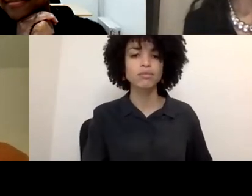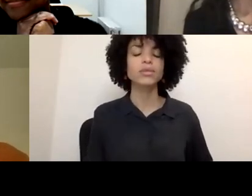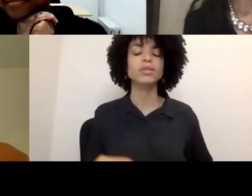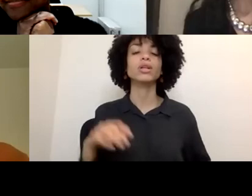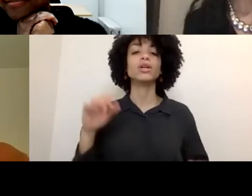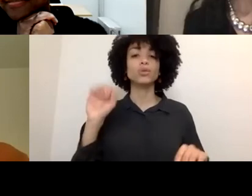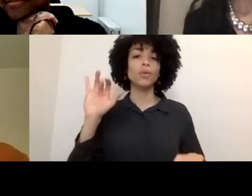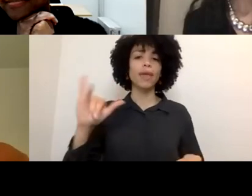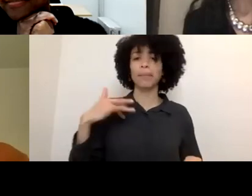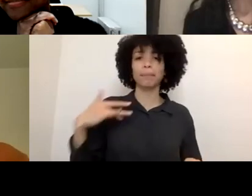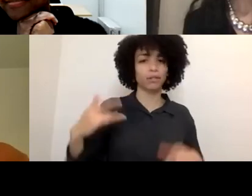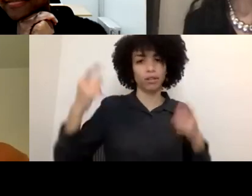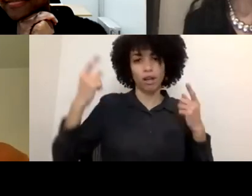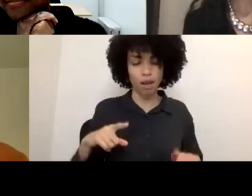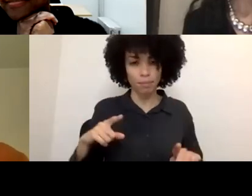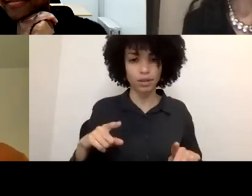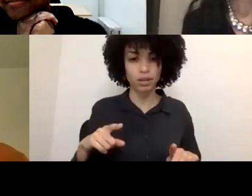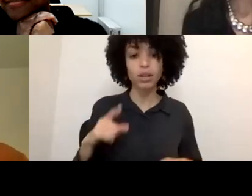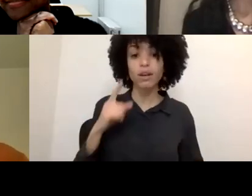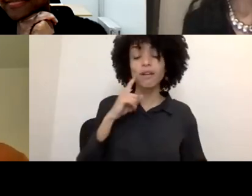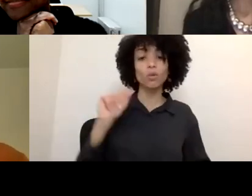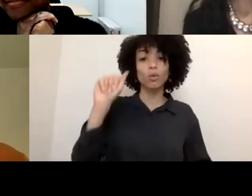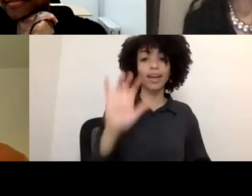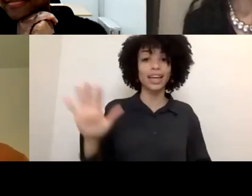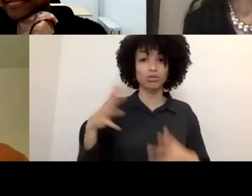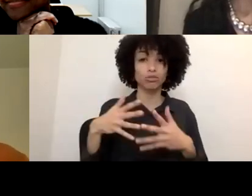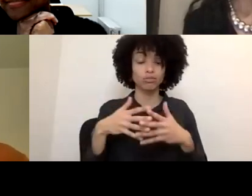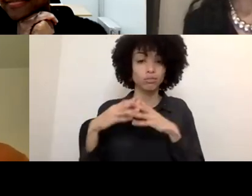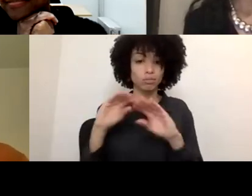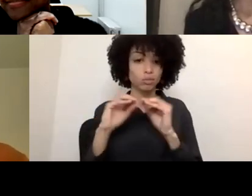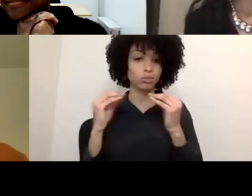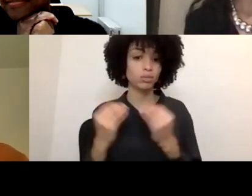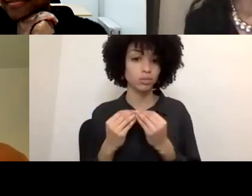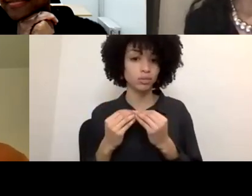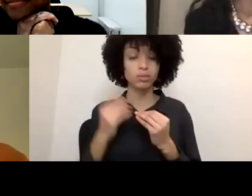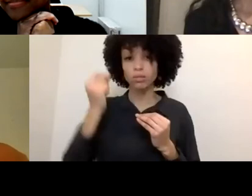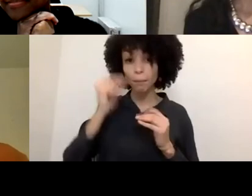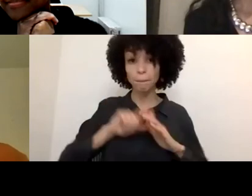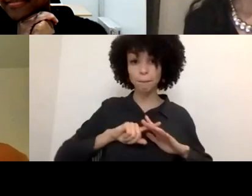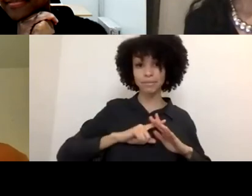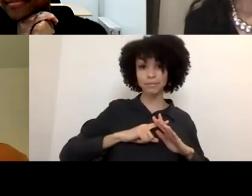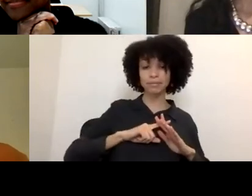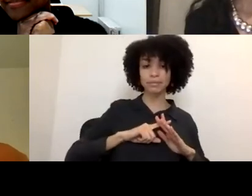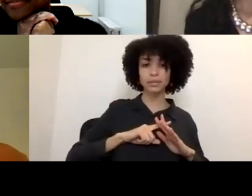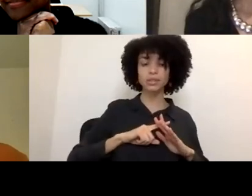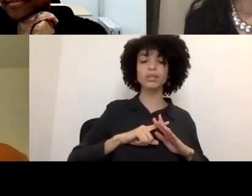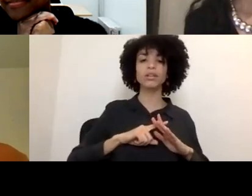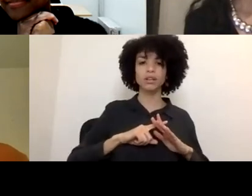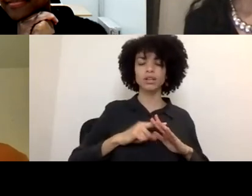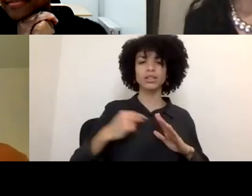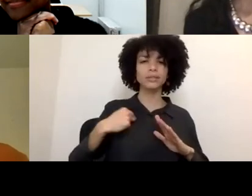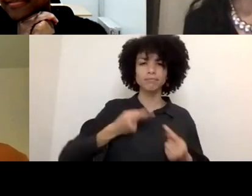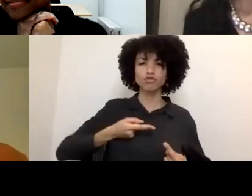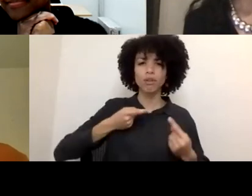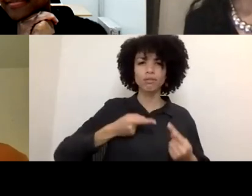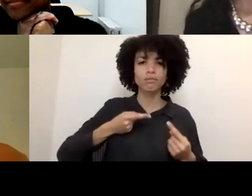happens. But for Asian American organizations, I have to say that in the beginning, I had the most difficulty